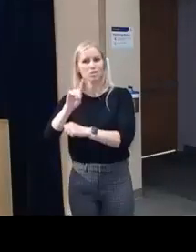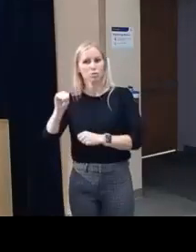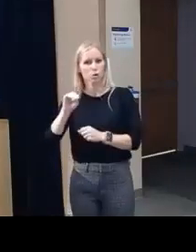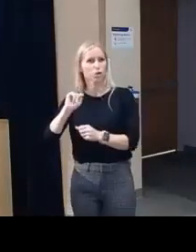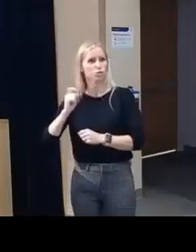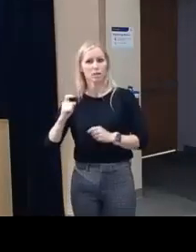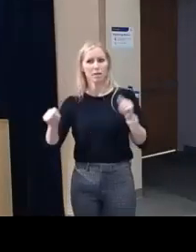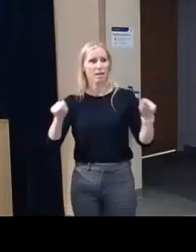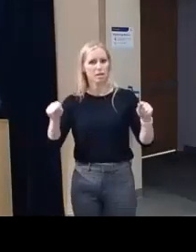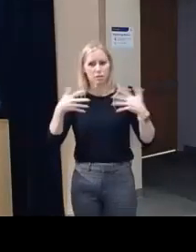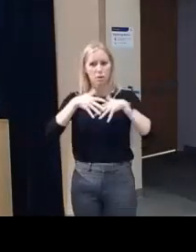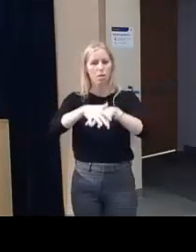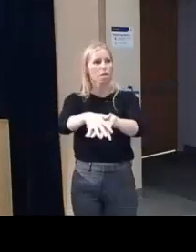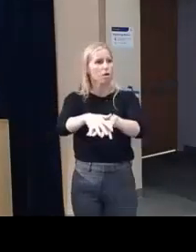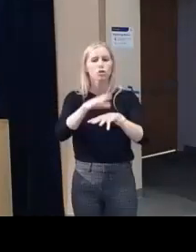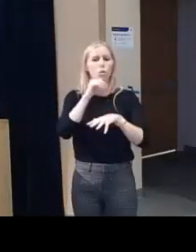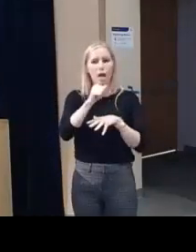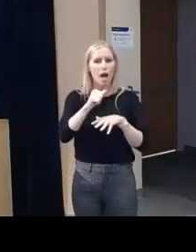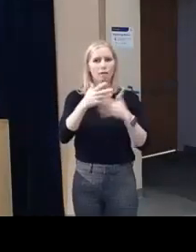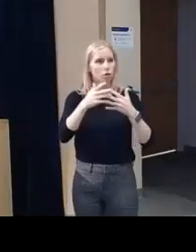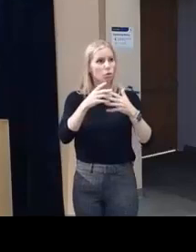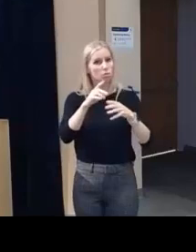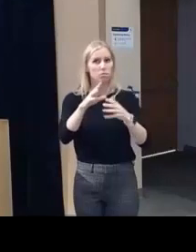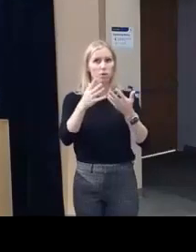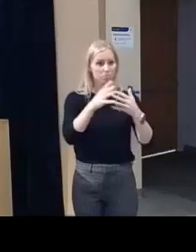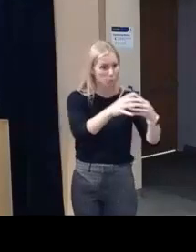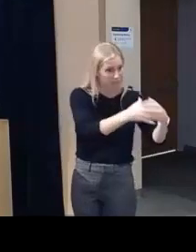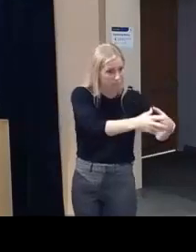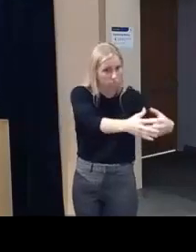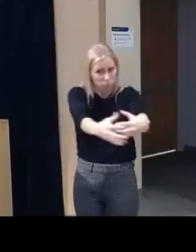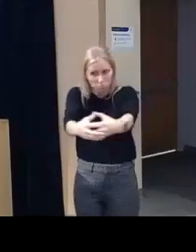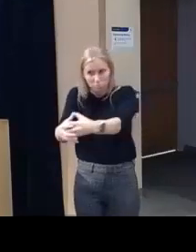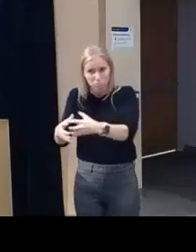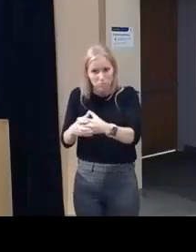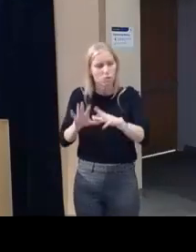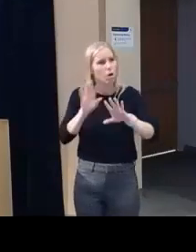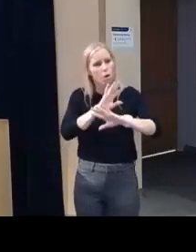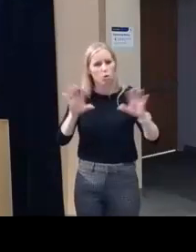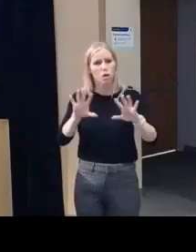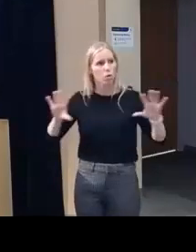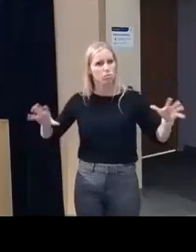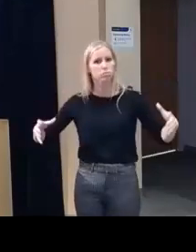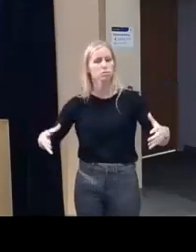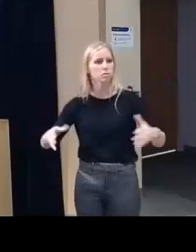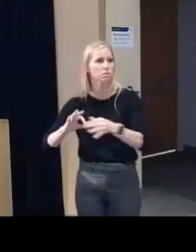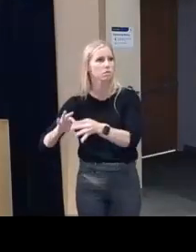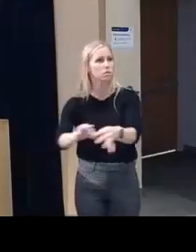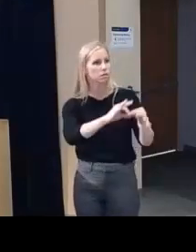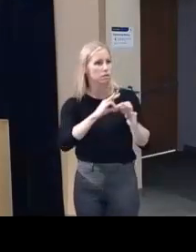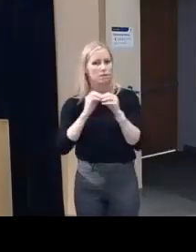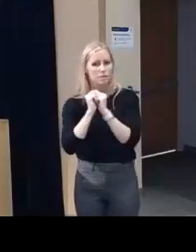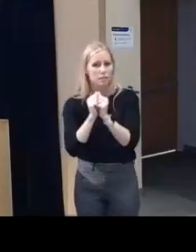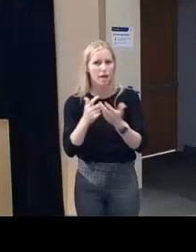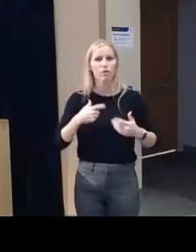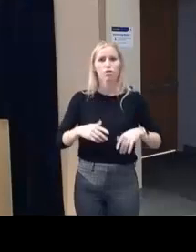up silos. It is to address primary care needs through the inclusion of a primary care screening and referrals to treatment.